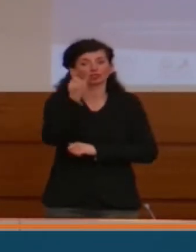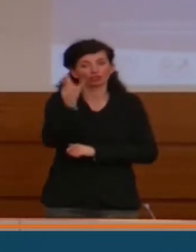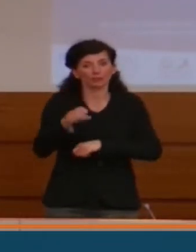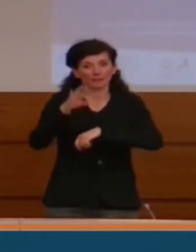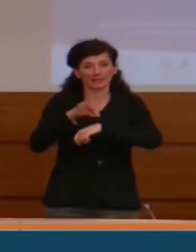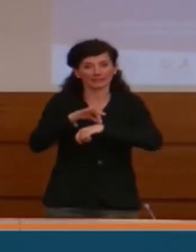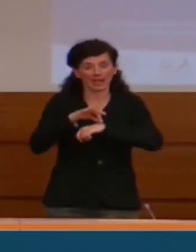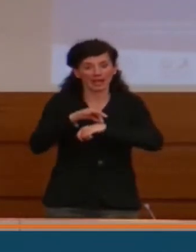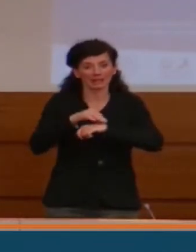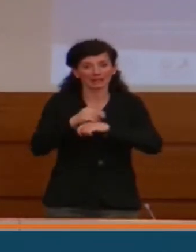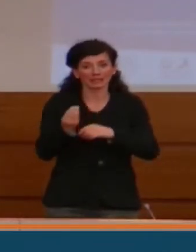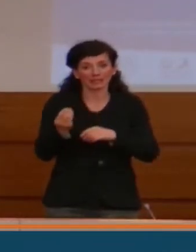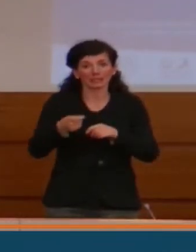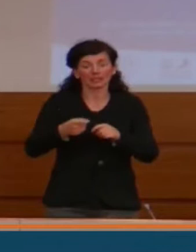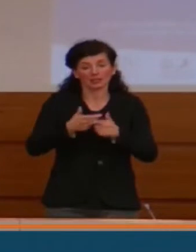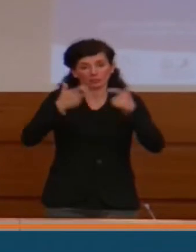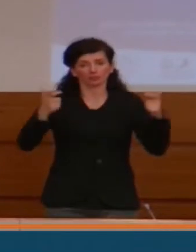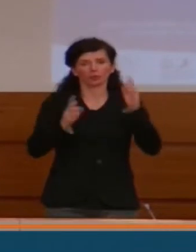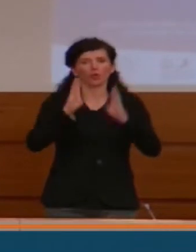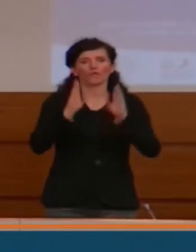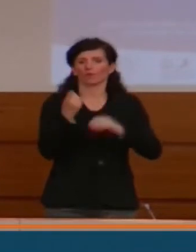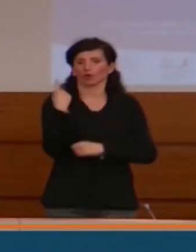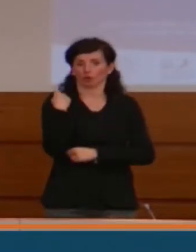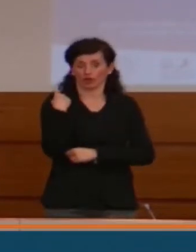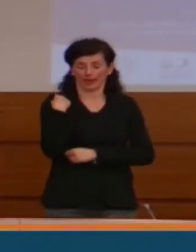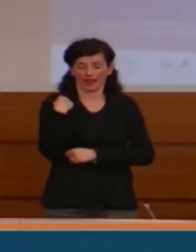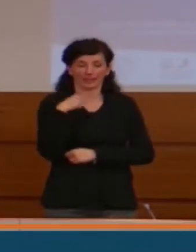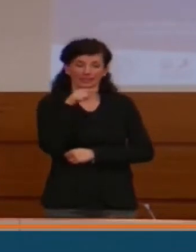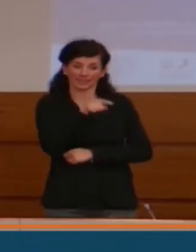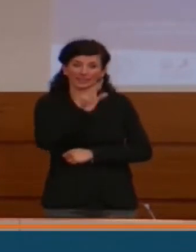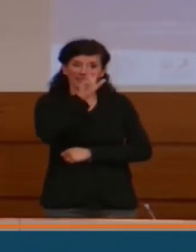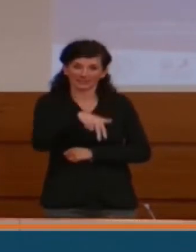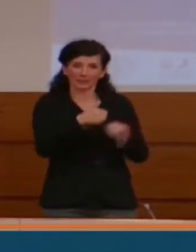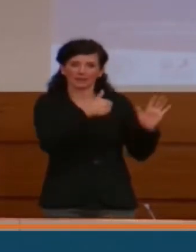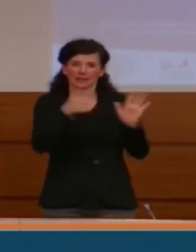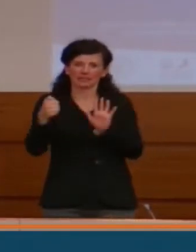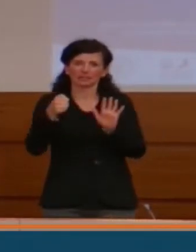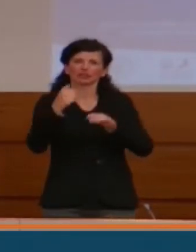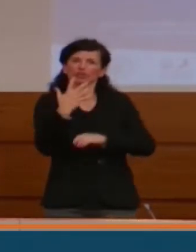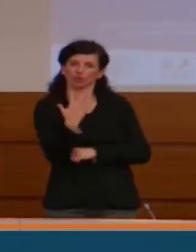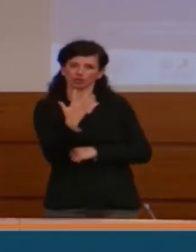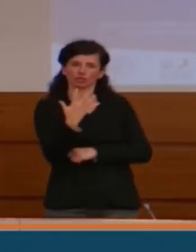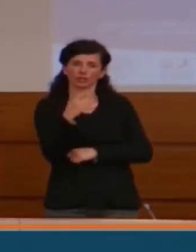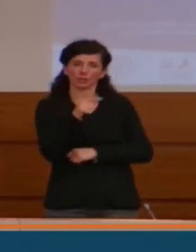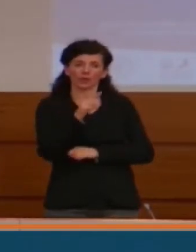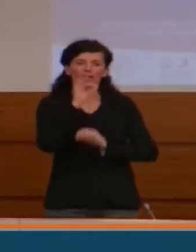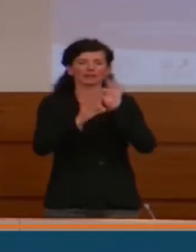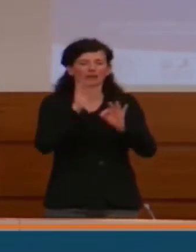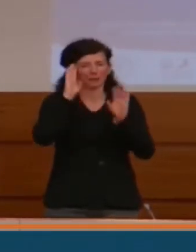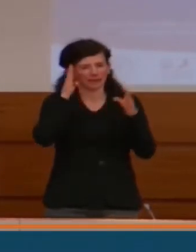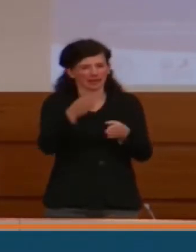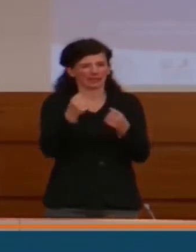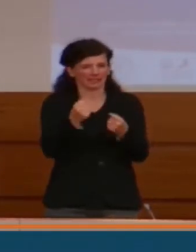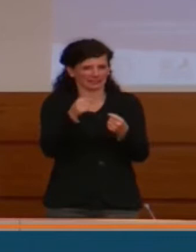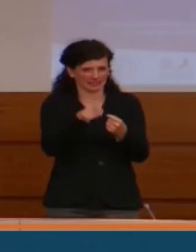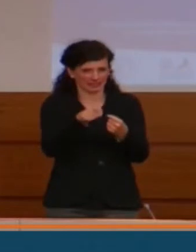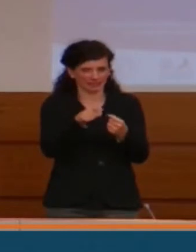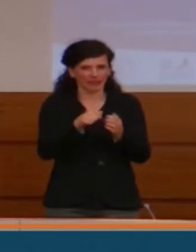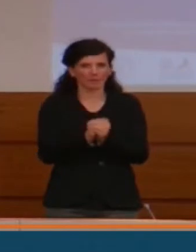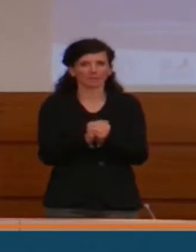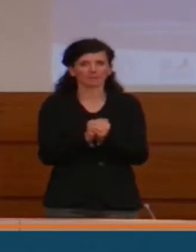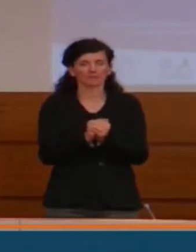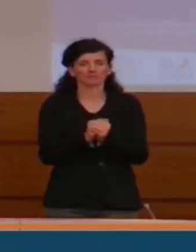these, 3,605 are in intensive care. The decrease in the number of patients in intensive care and in treatment